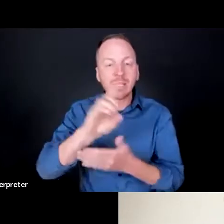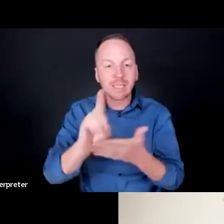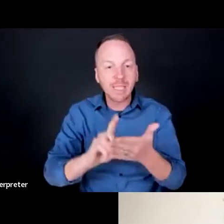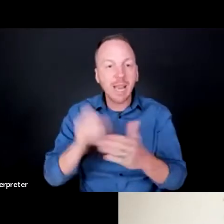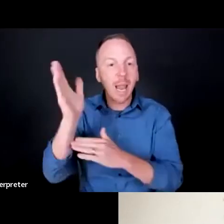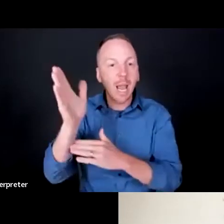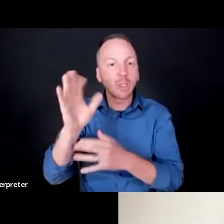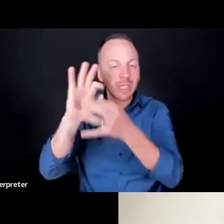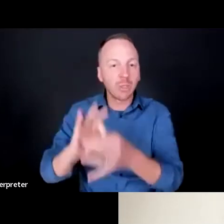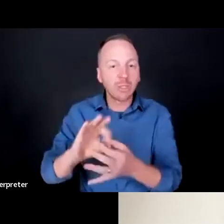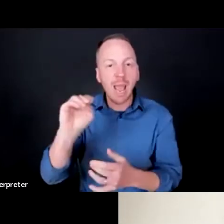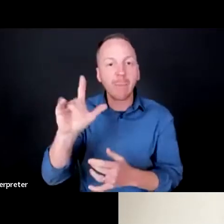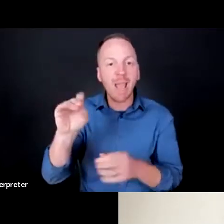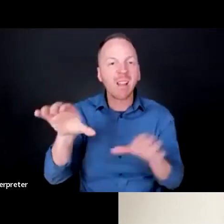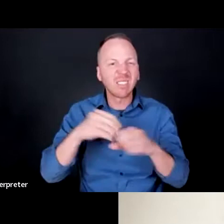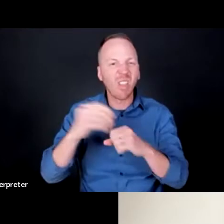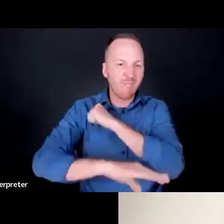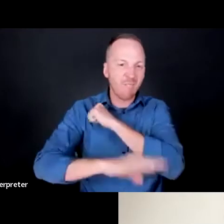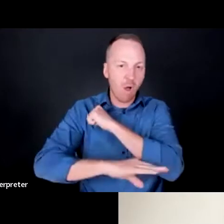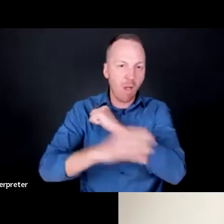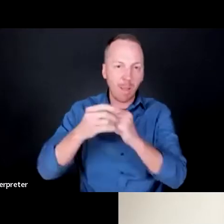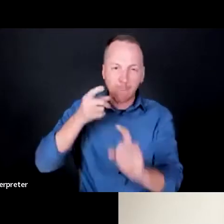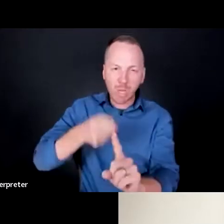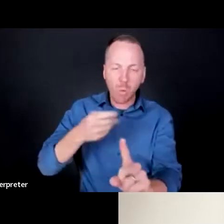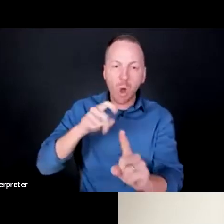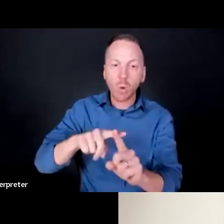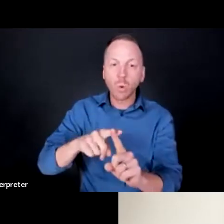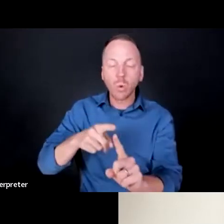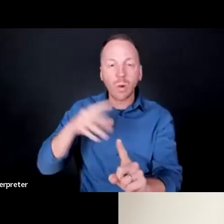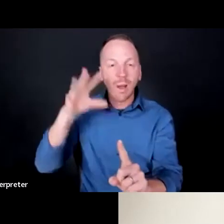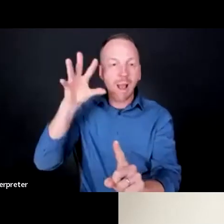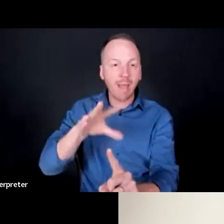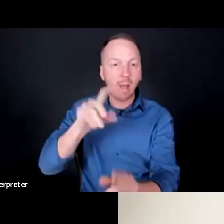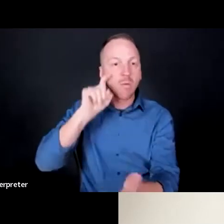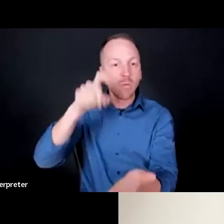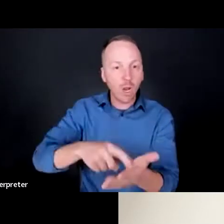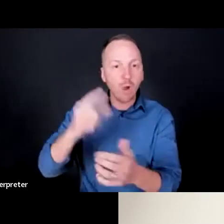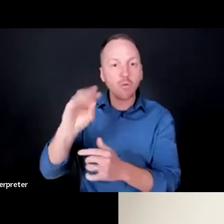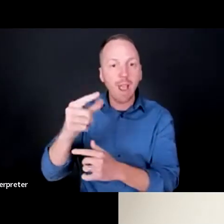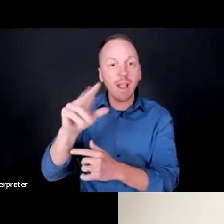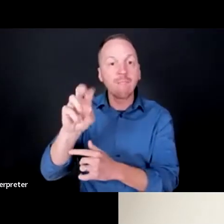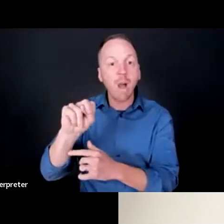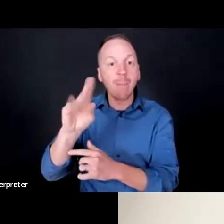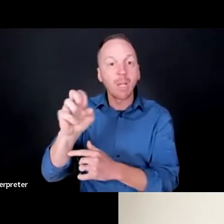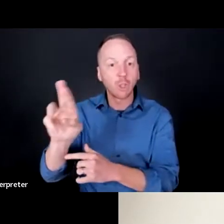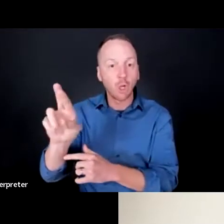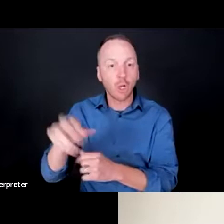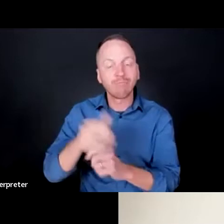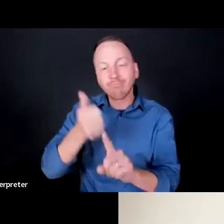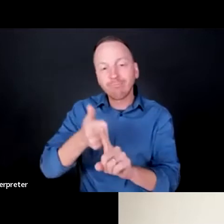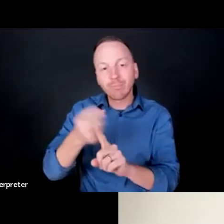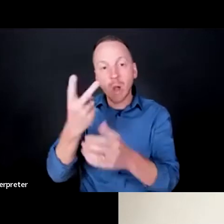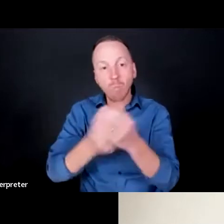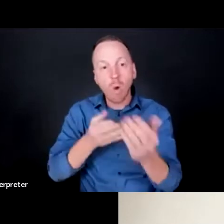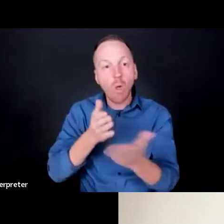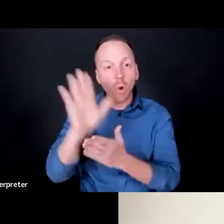that MCAD does in the fall. And in particular, I want to point out and recognize Greg Von Bellinger, who both through